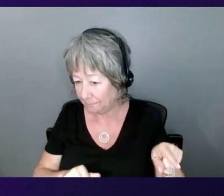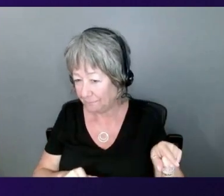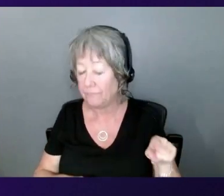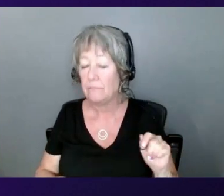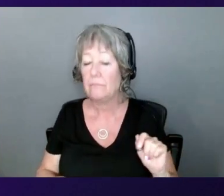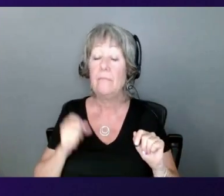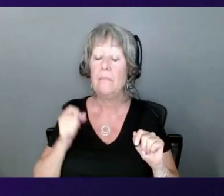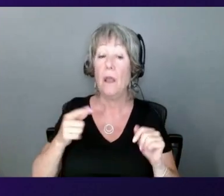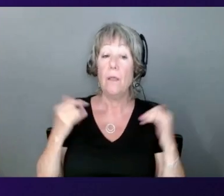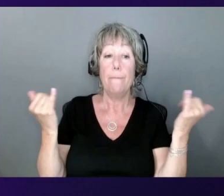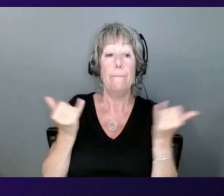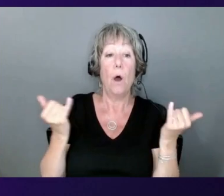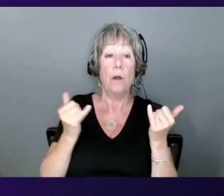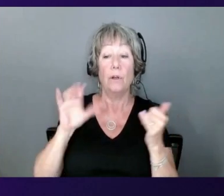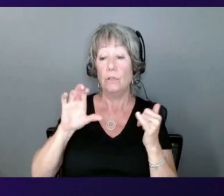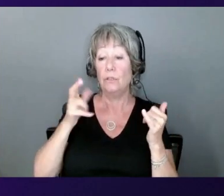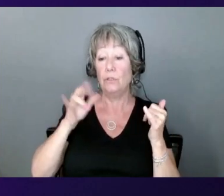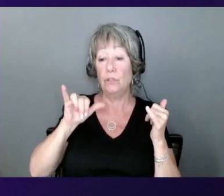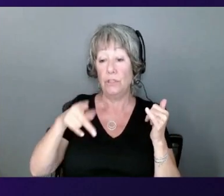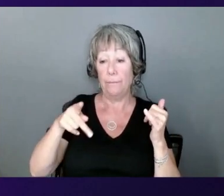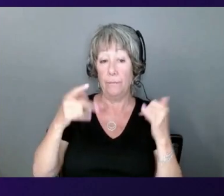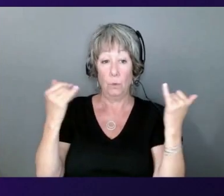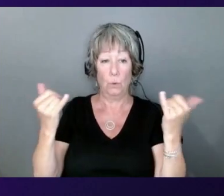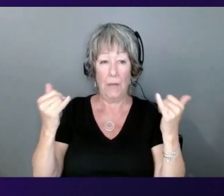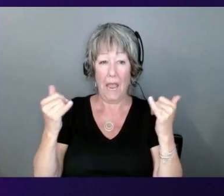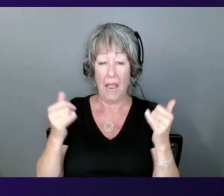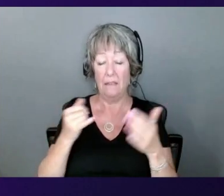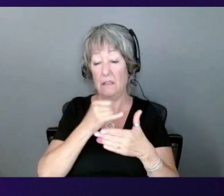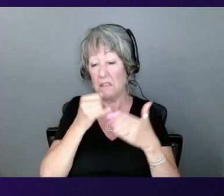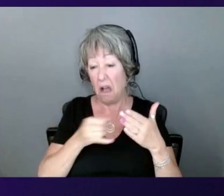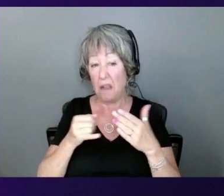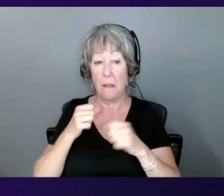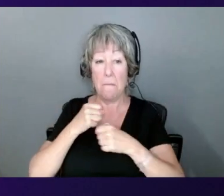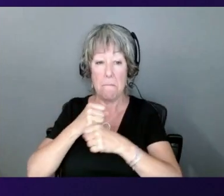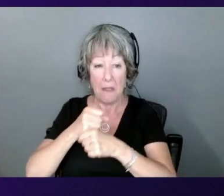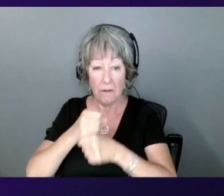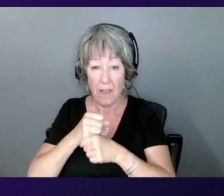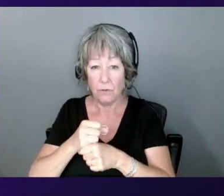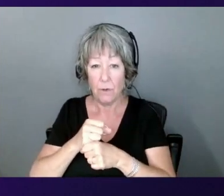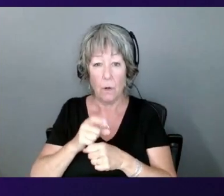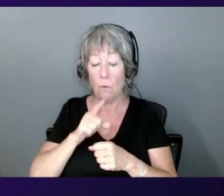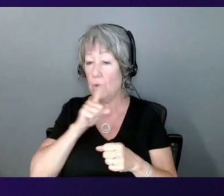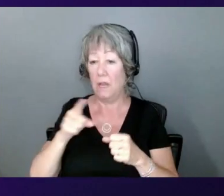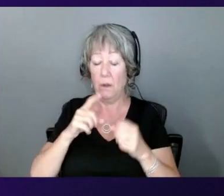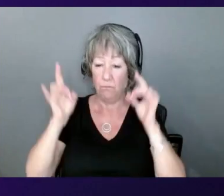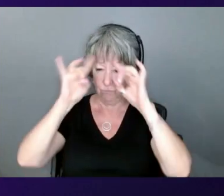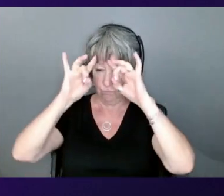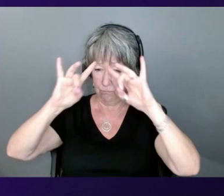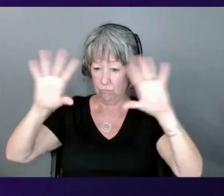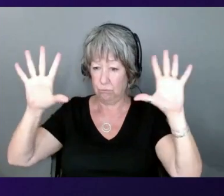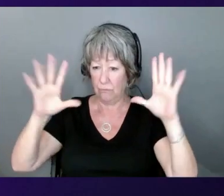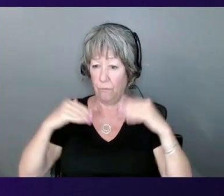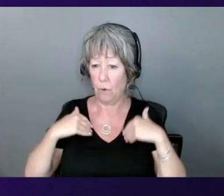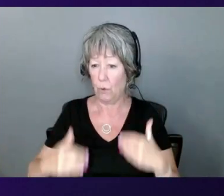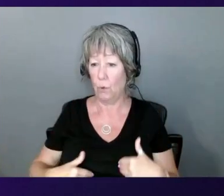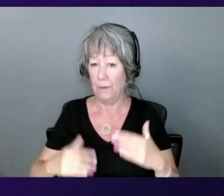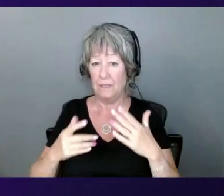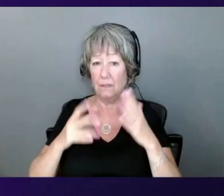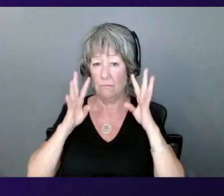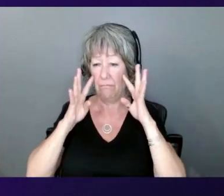both design and manufacturing, is actually one of the marvels of humanity. Right there next to developing airplanes or landing